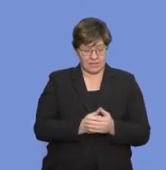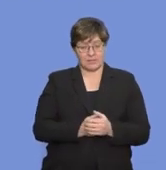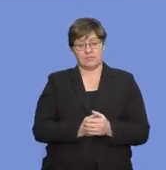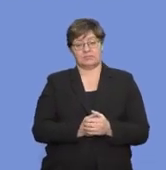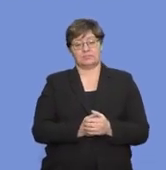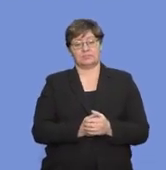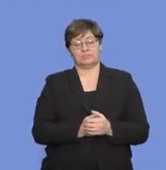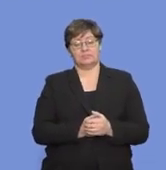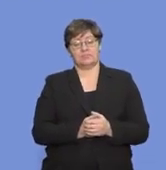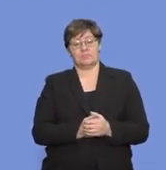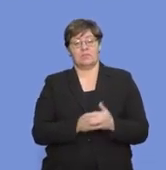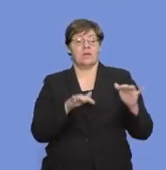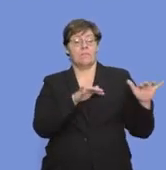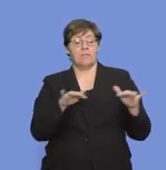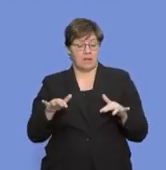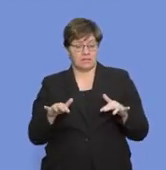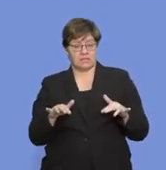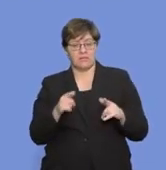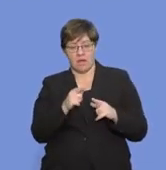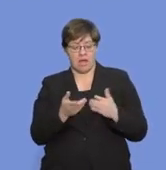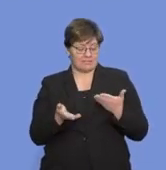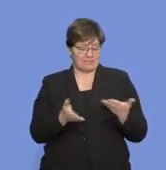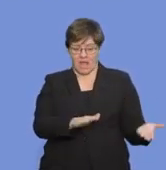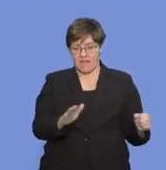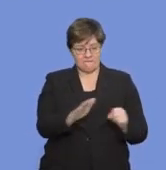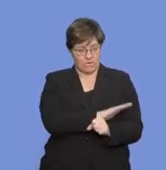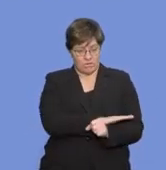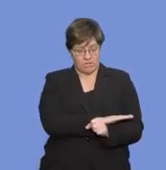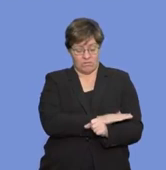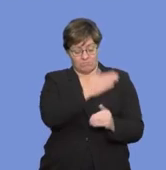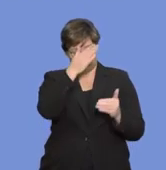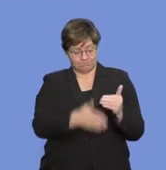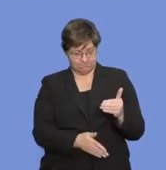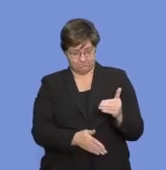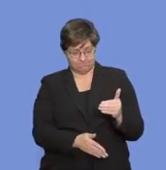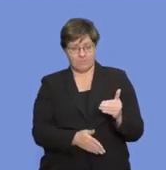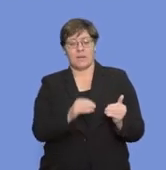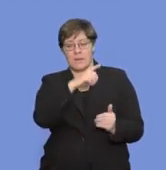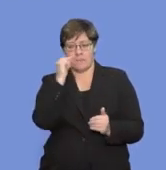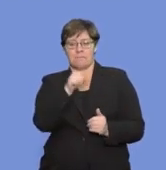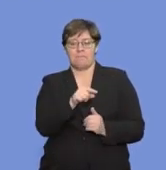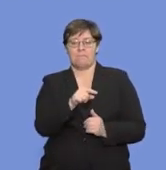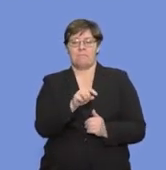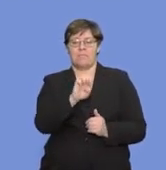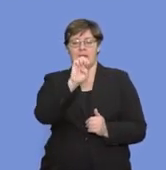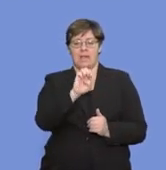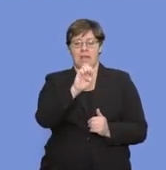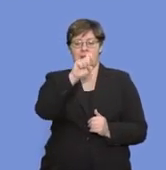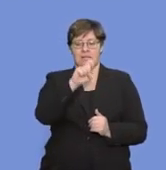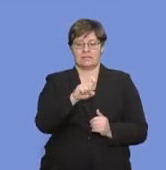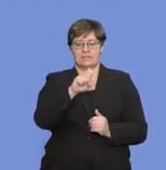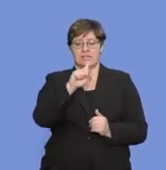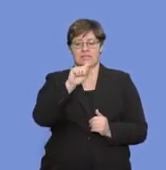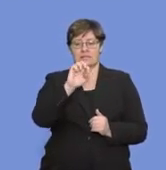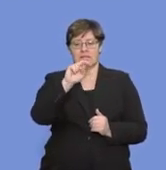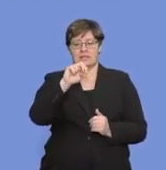now, if a population or a species dies out, they then become extinct. So they die